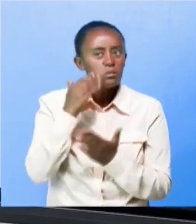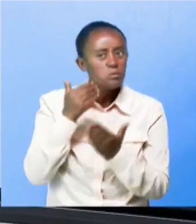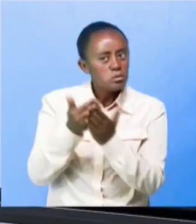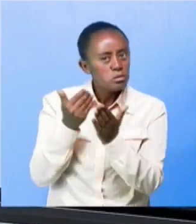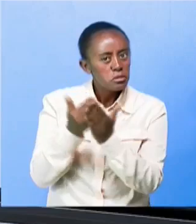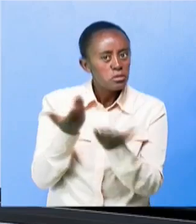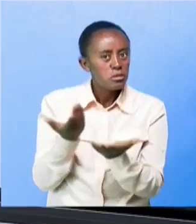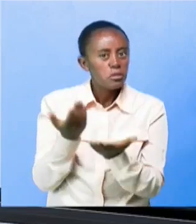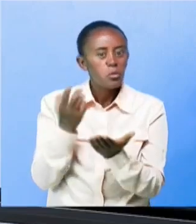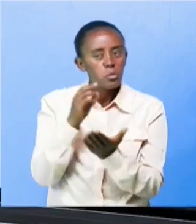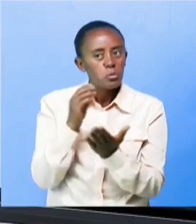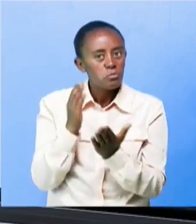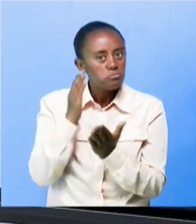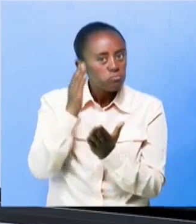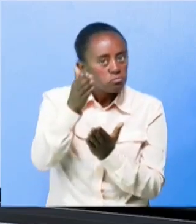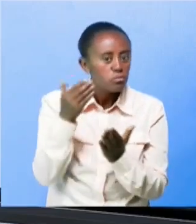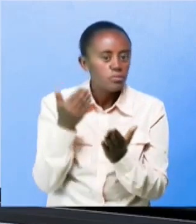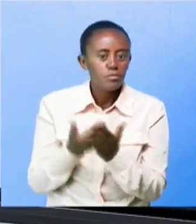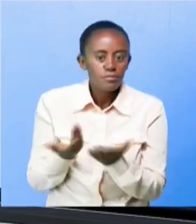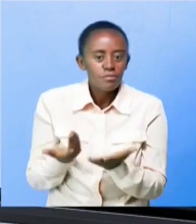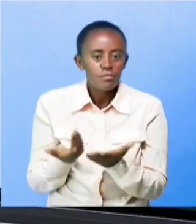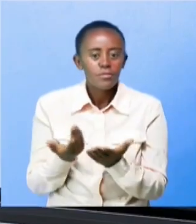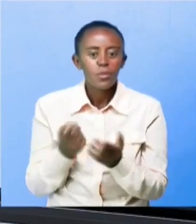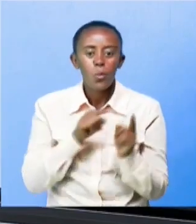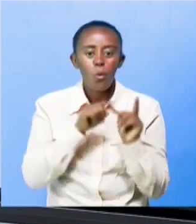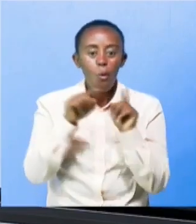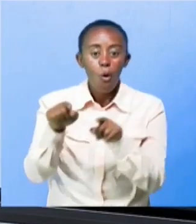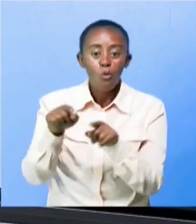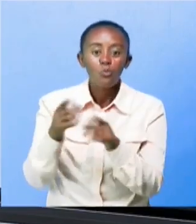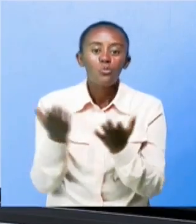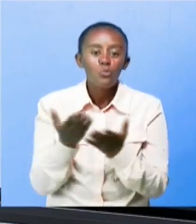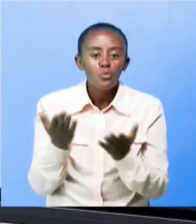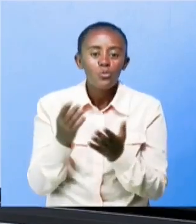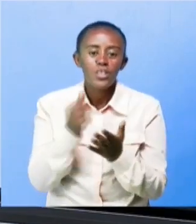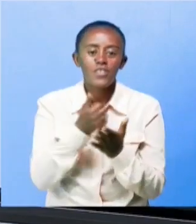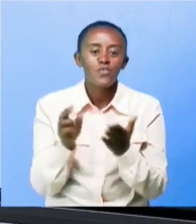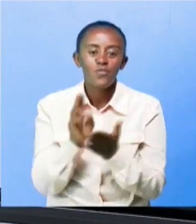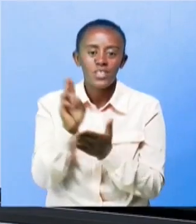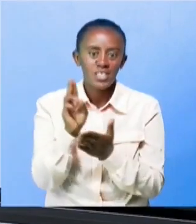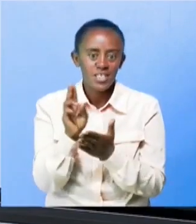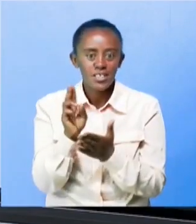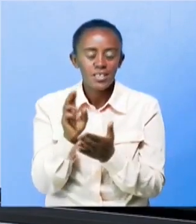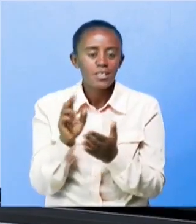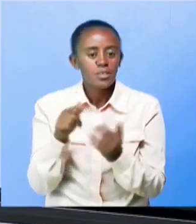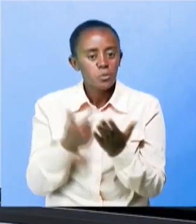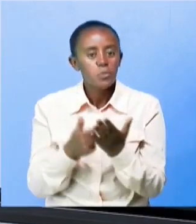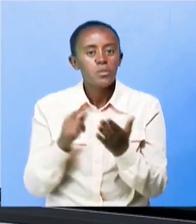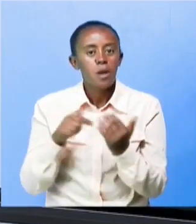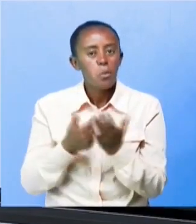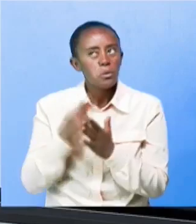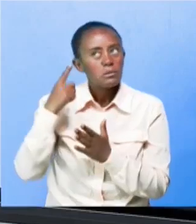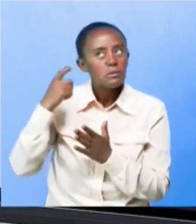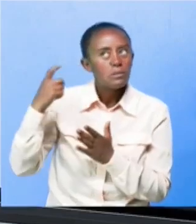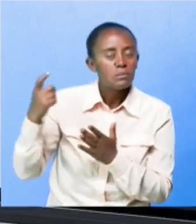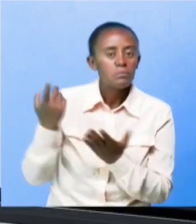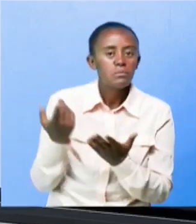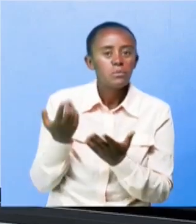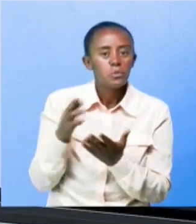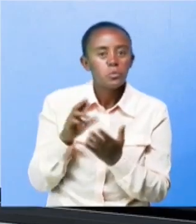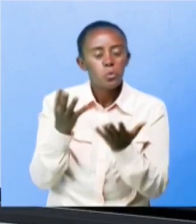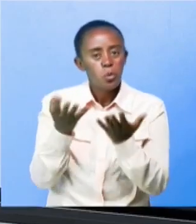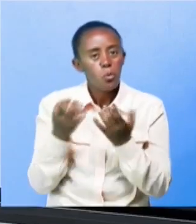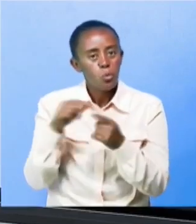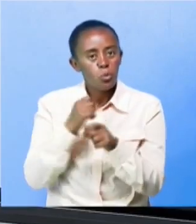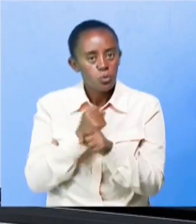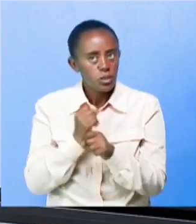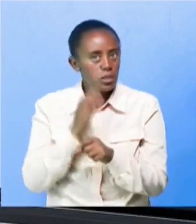or in the far-off future, we will go to Addis Ababa University. So this is our dream, the thing that we want to do